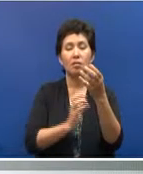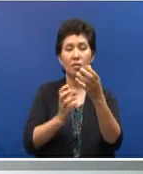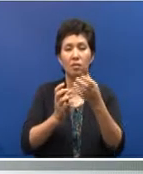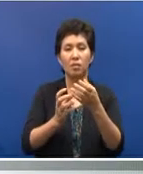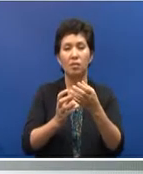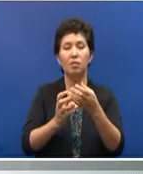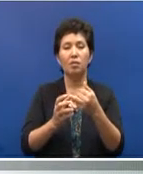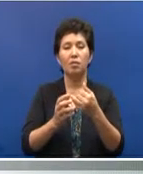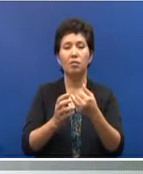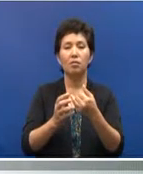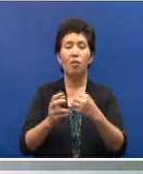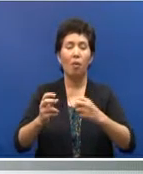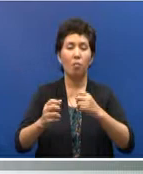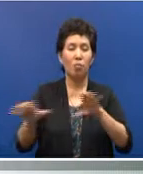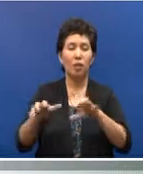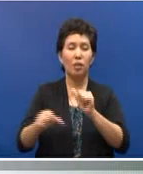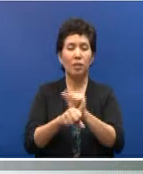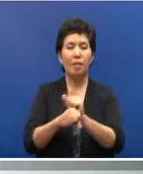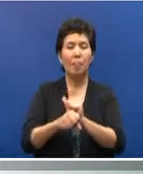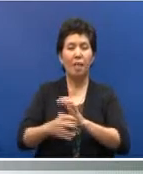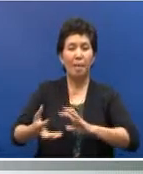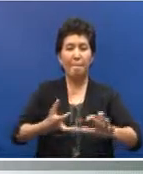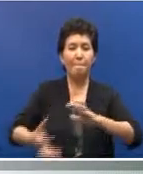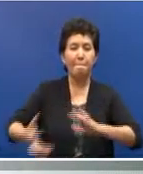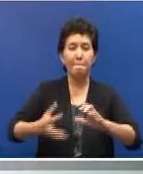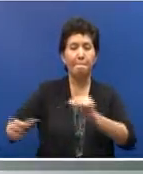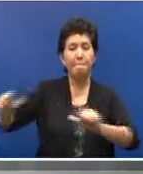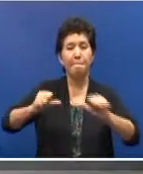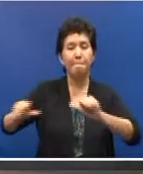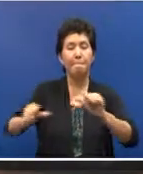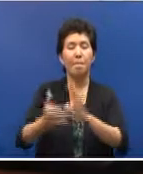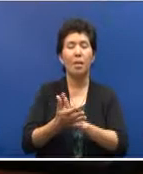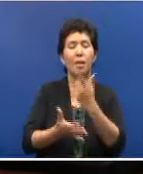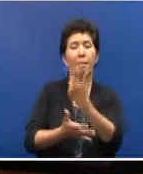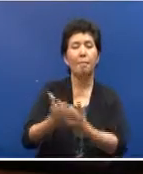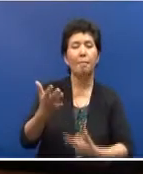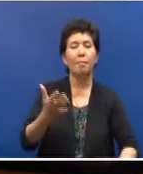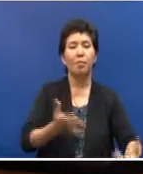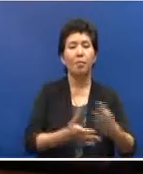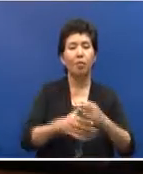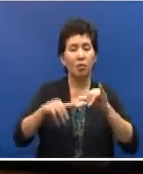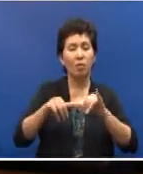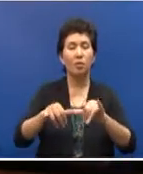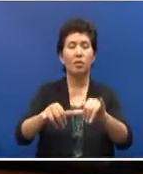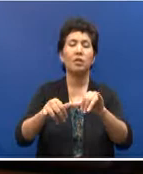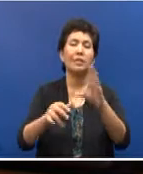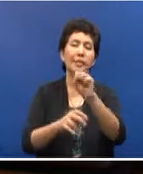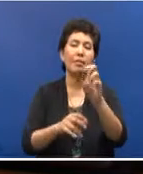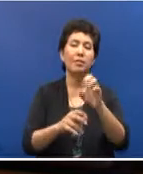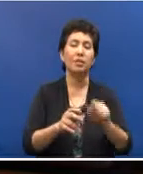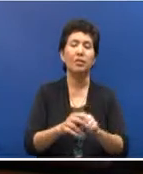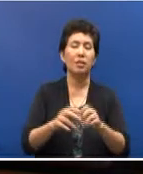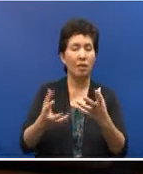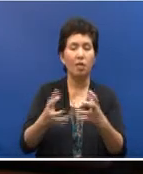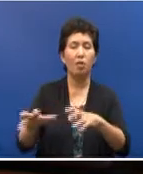Kurds through violence and intimidation. Okay, so that is what considered as continued subjugation.